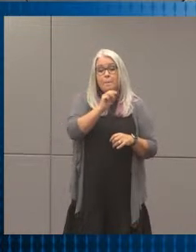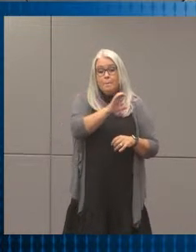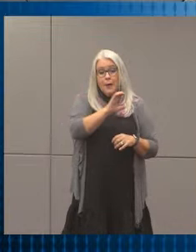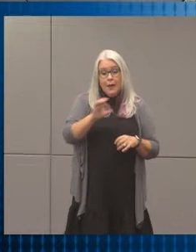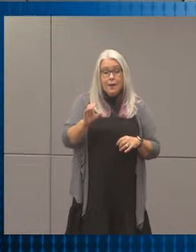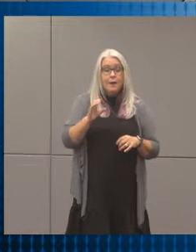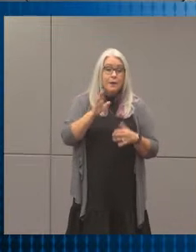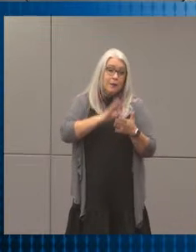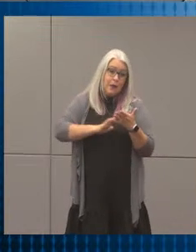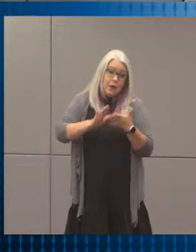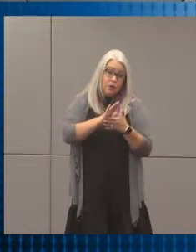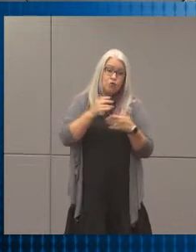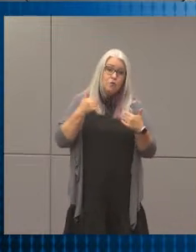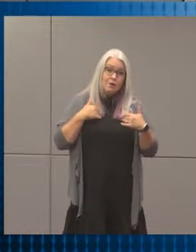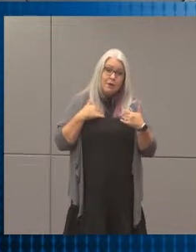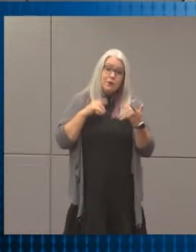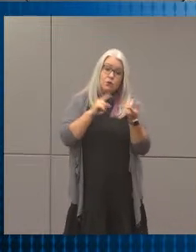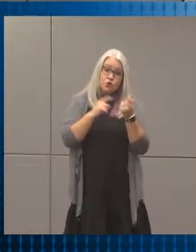the way we